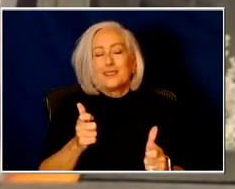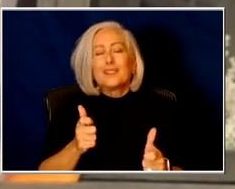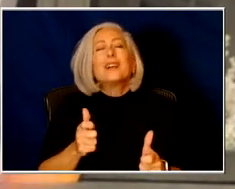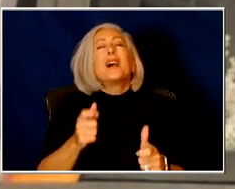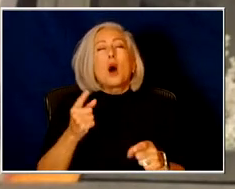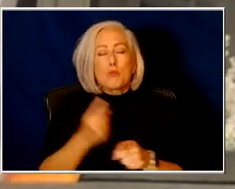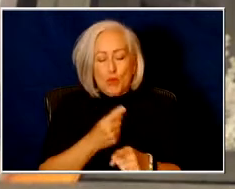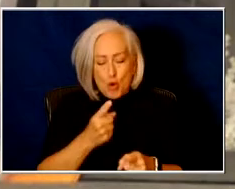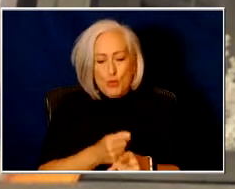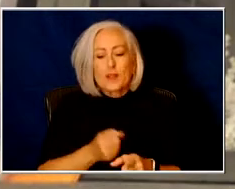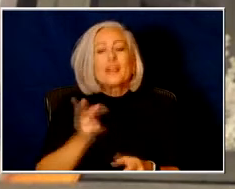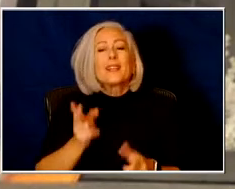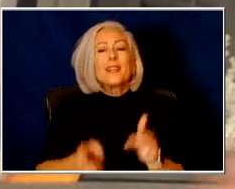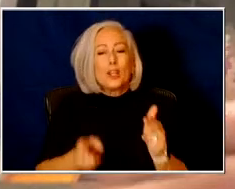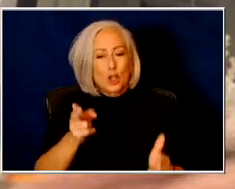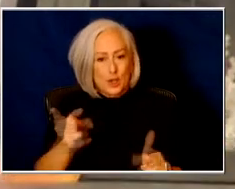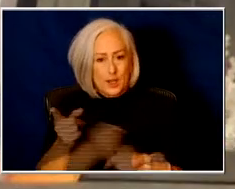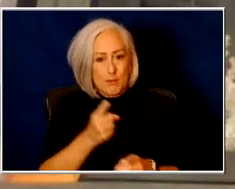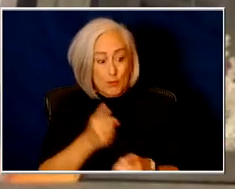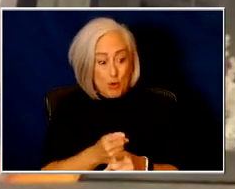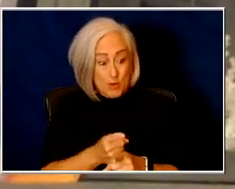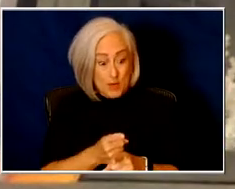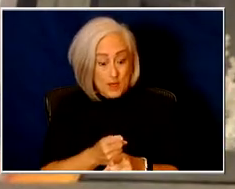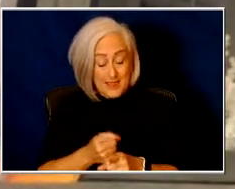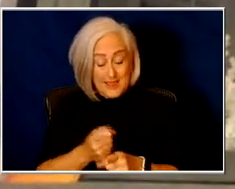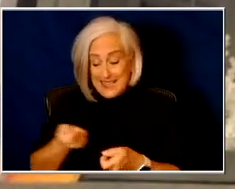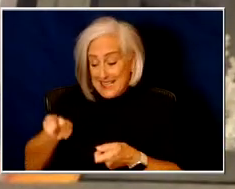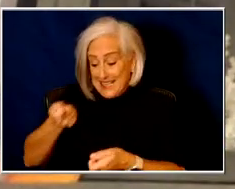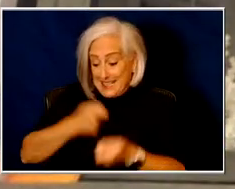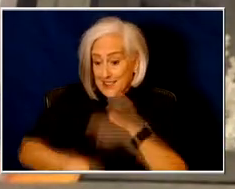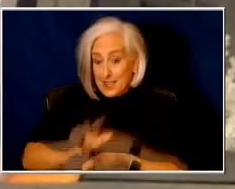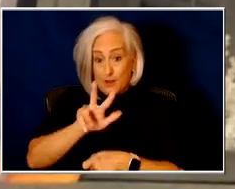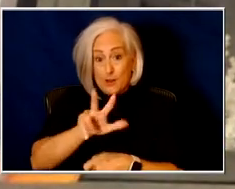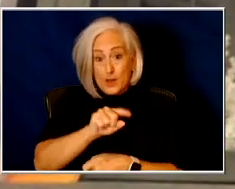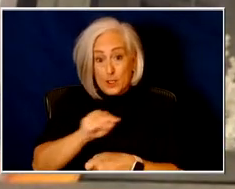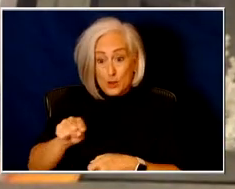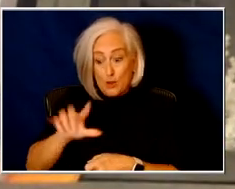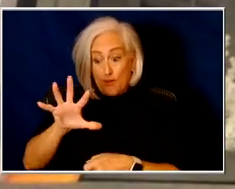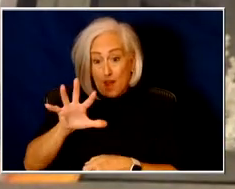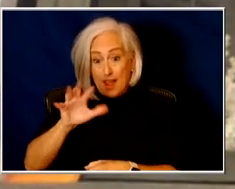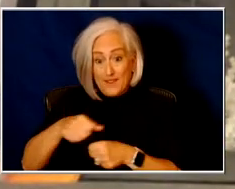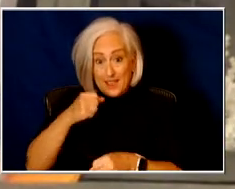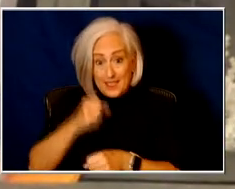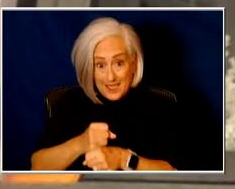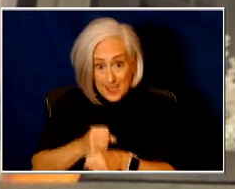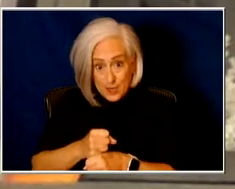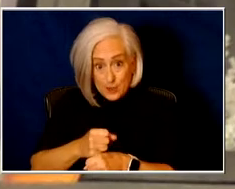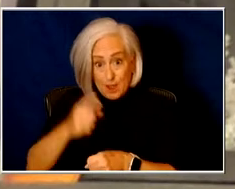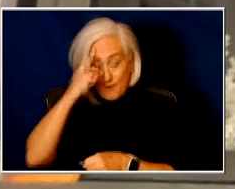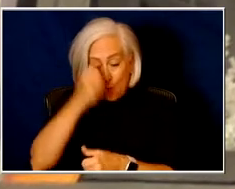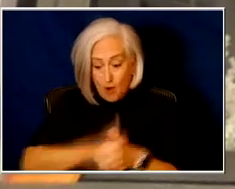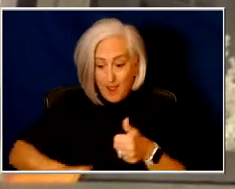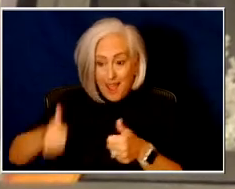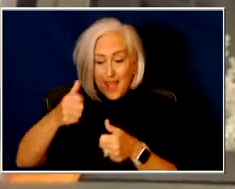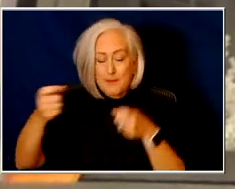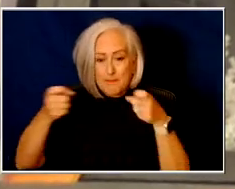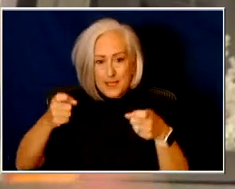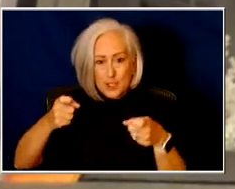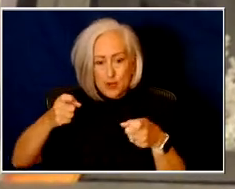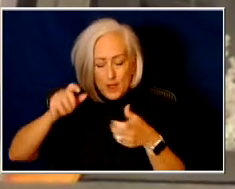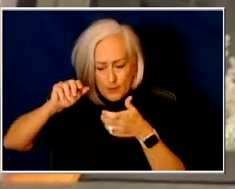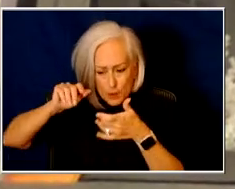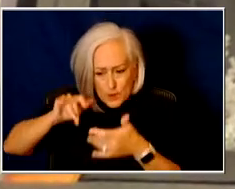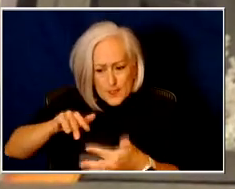years to get together all the administrative things that you have to do to study a vaccine involving